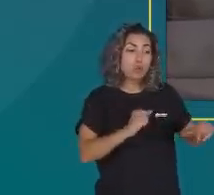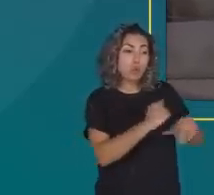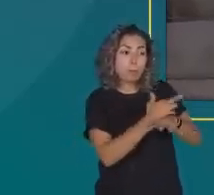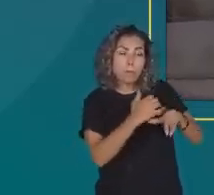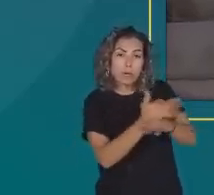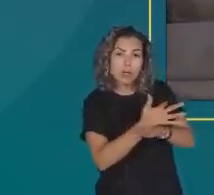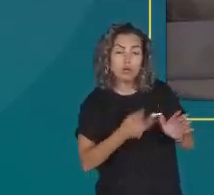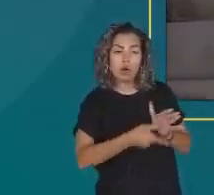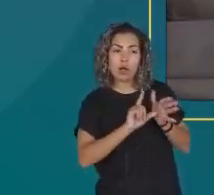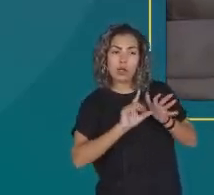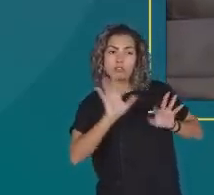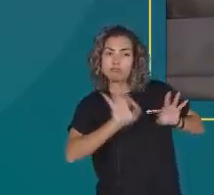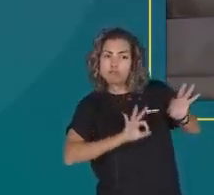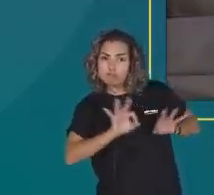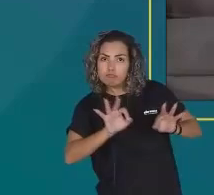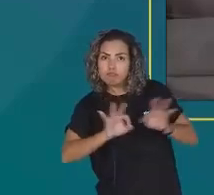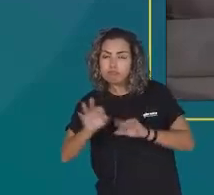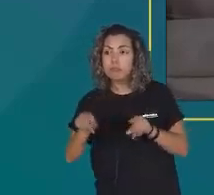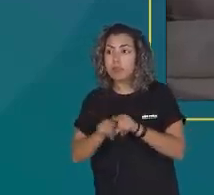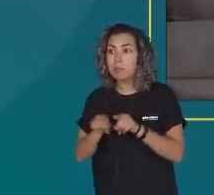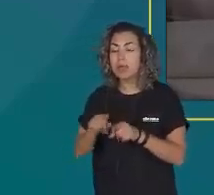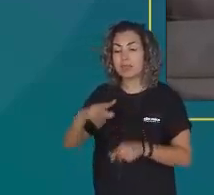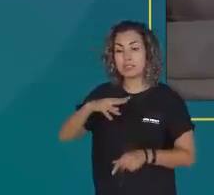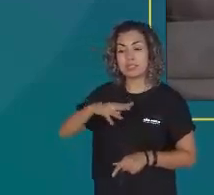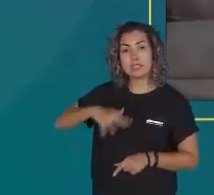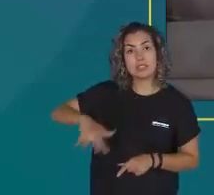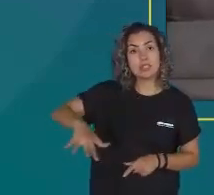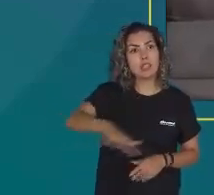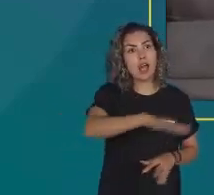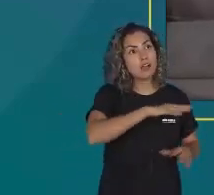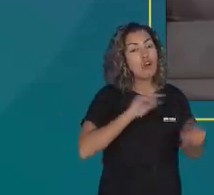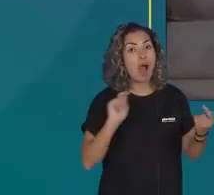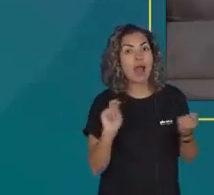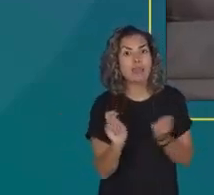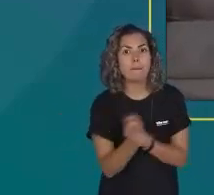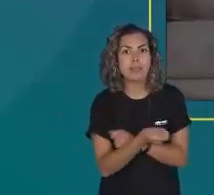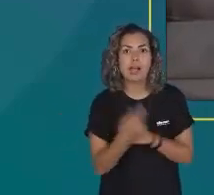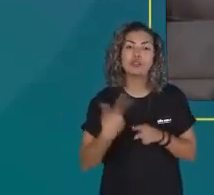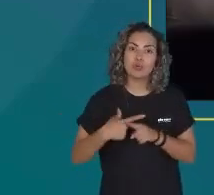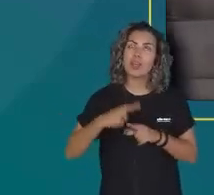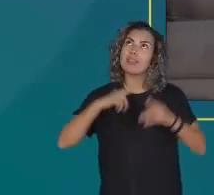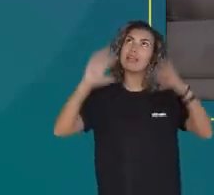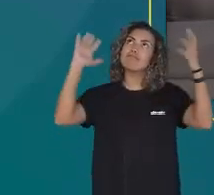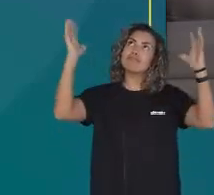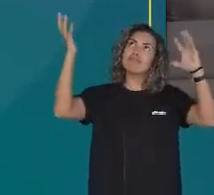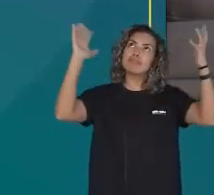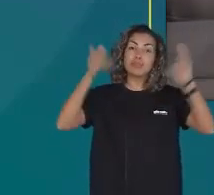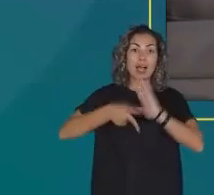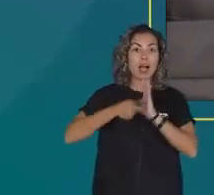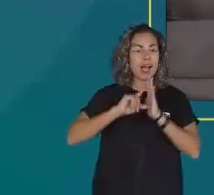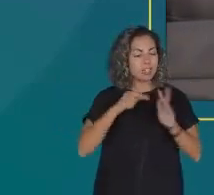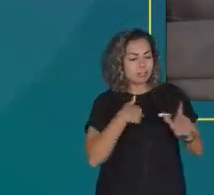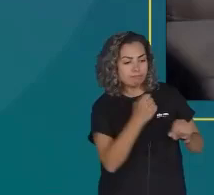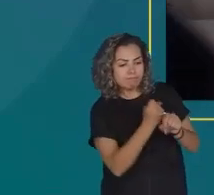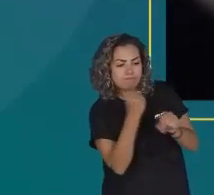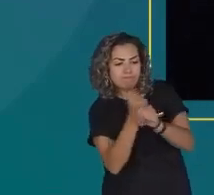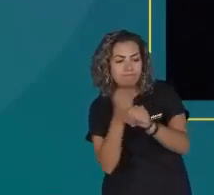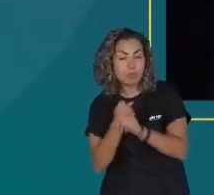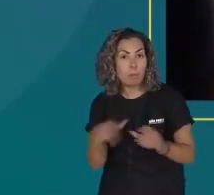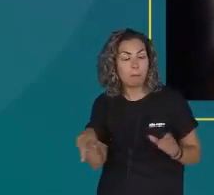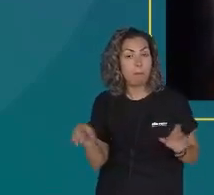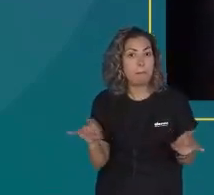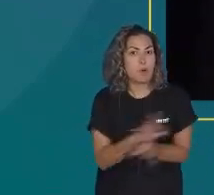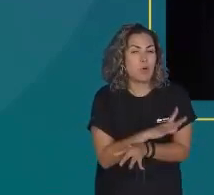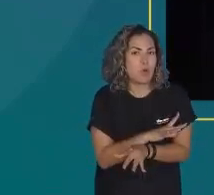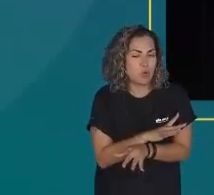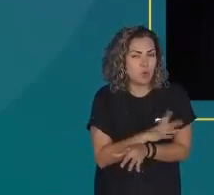planning, this is the first topic that we're working at the cities unit. And of course, we are working on very important